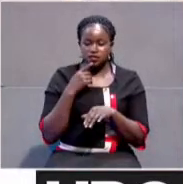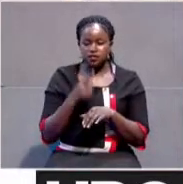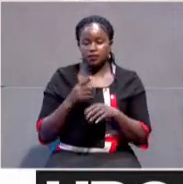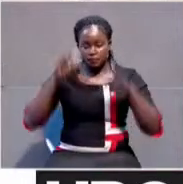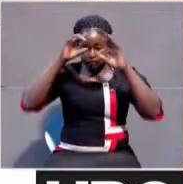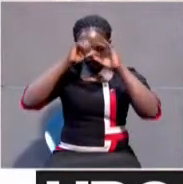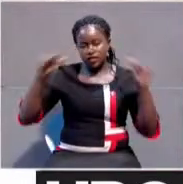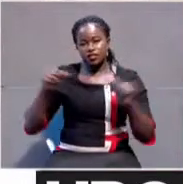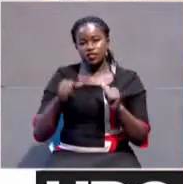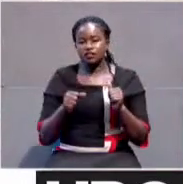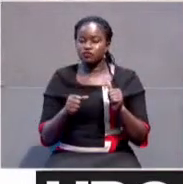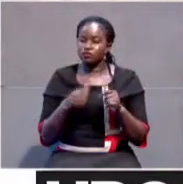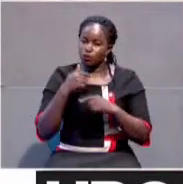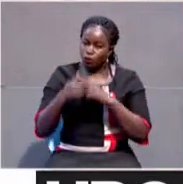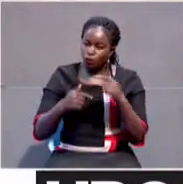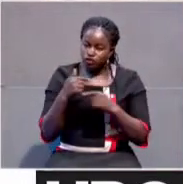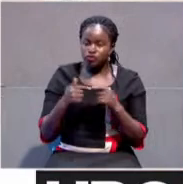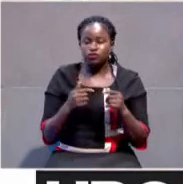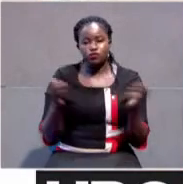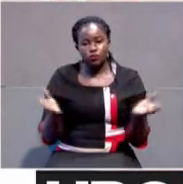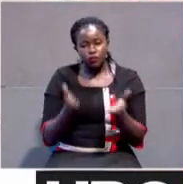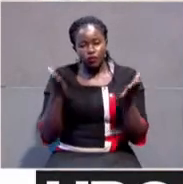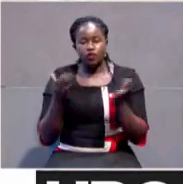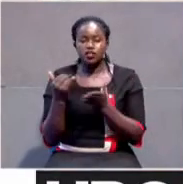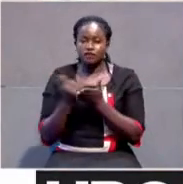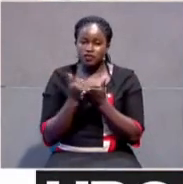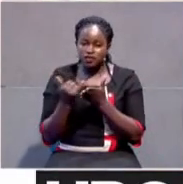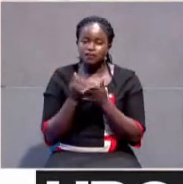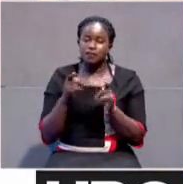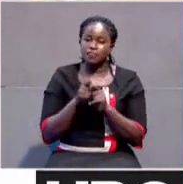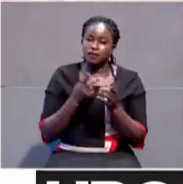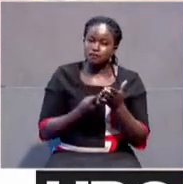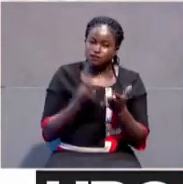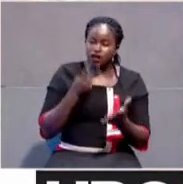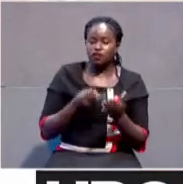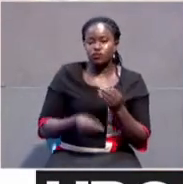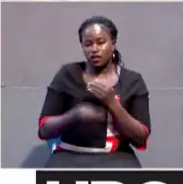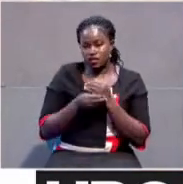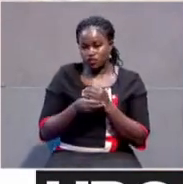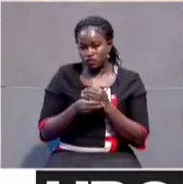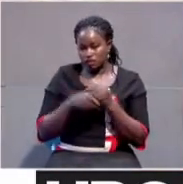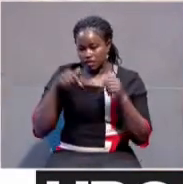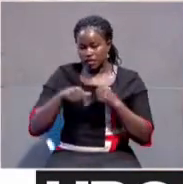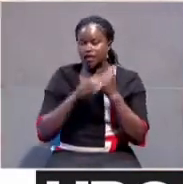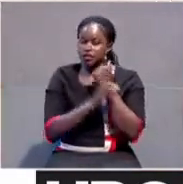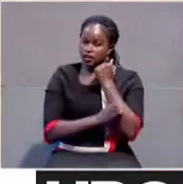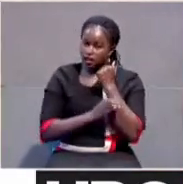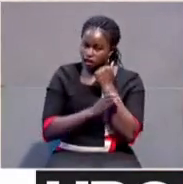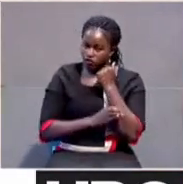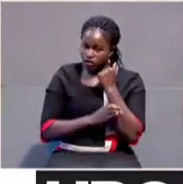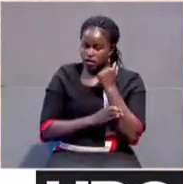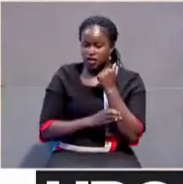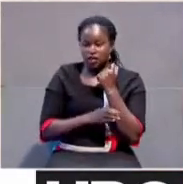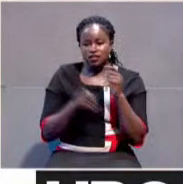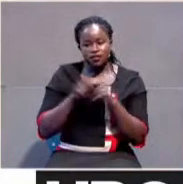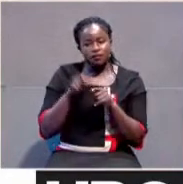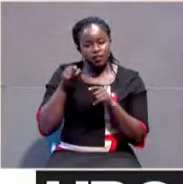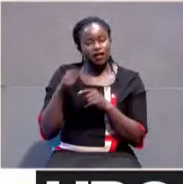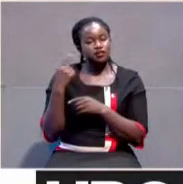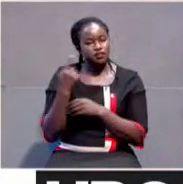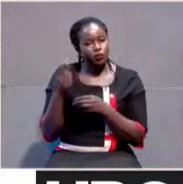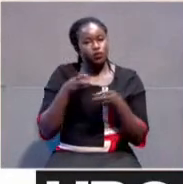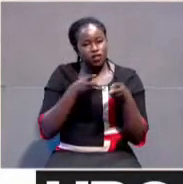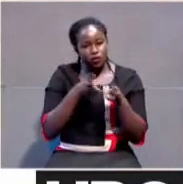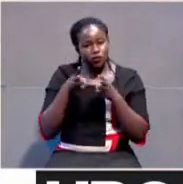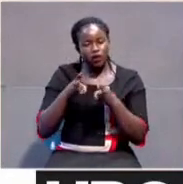has vehemently continued to promote investment and value addition across the country. And that is the only way that we are